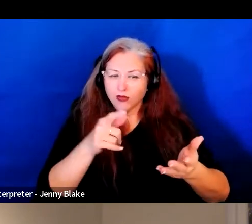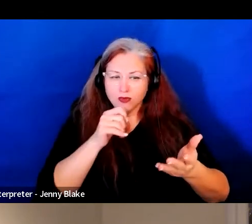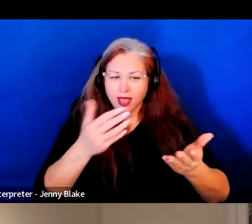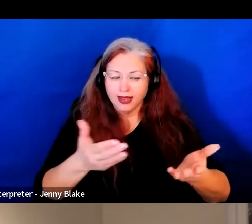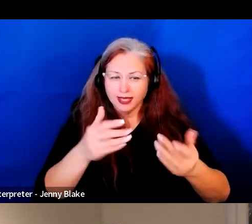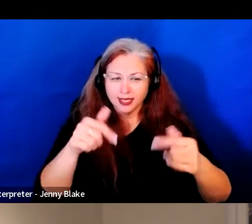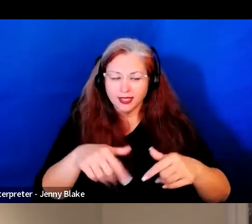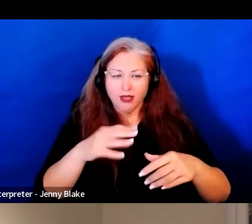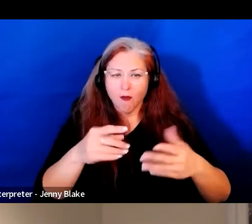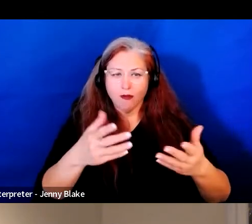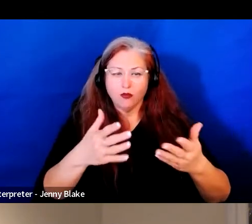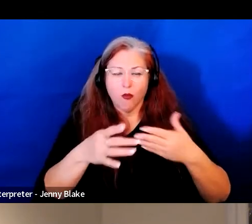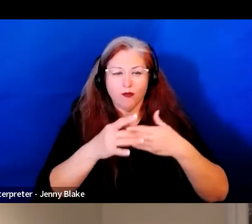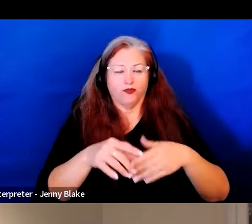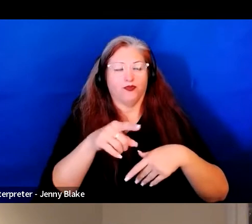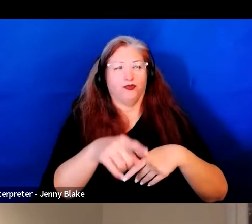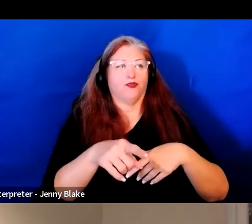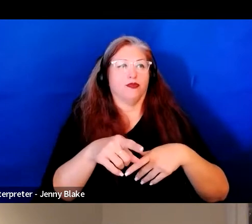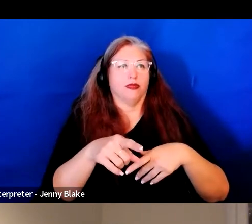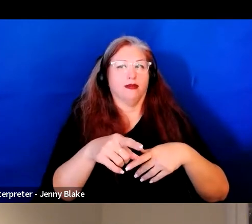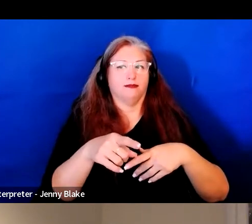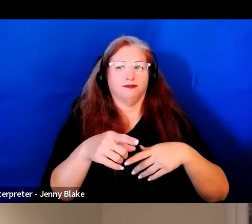and what led to your